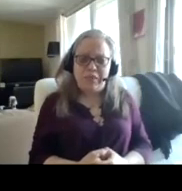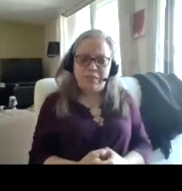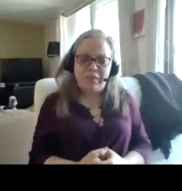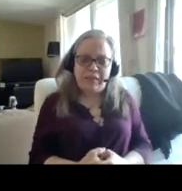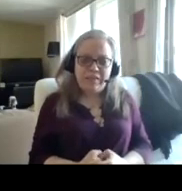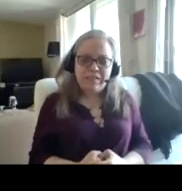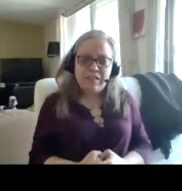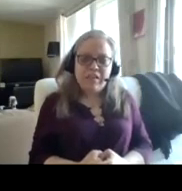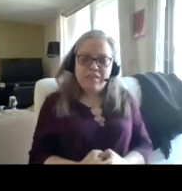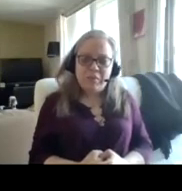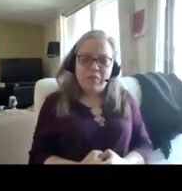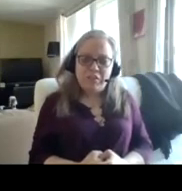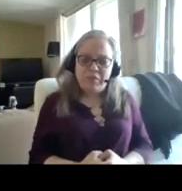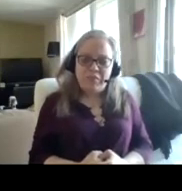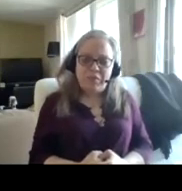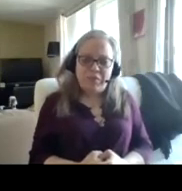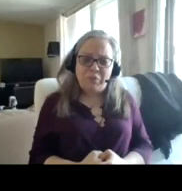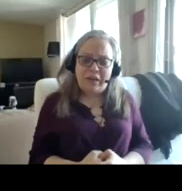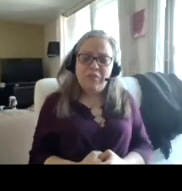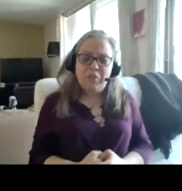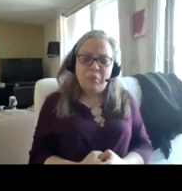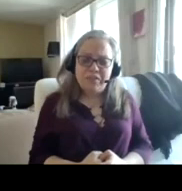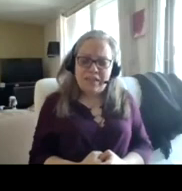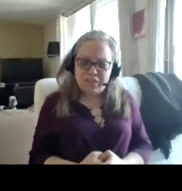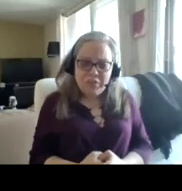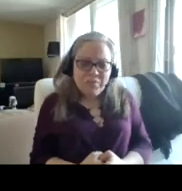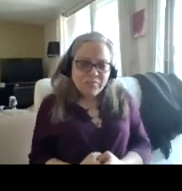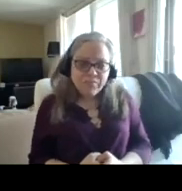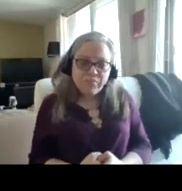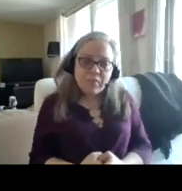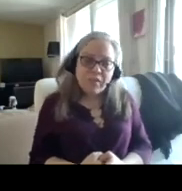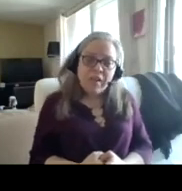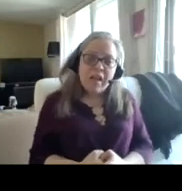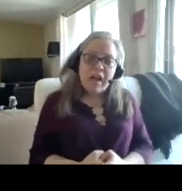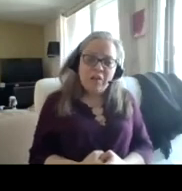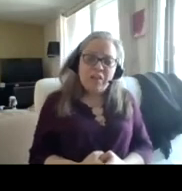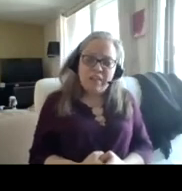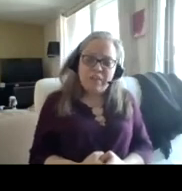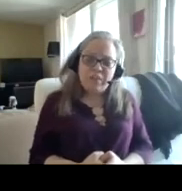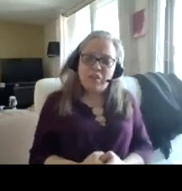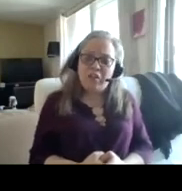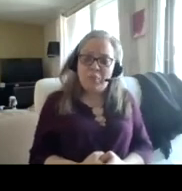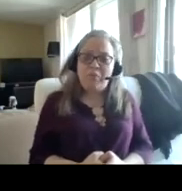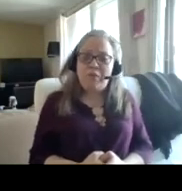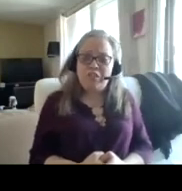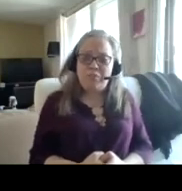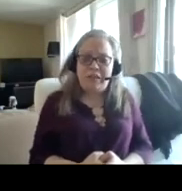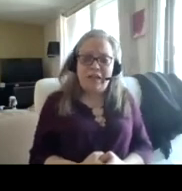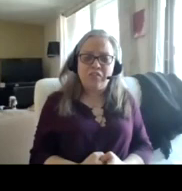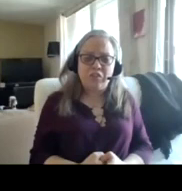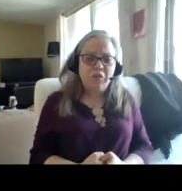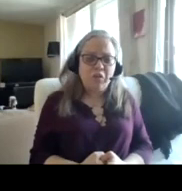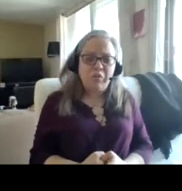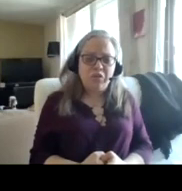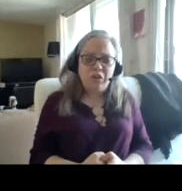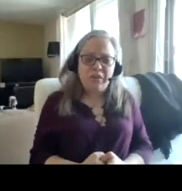people with disabilities. Some questions we've received were answered in the presentation. Understanding that there's still a number of questions to be